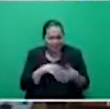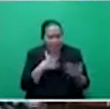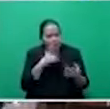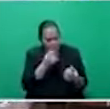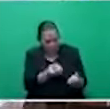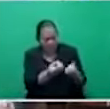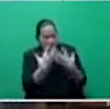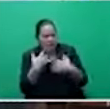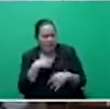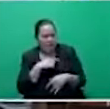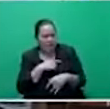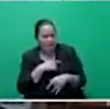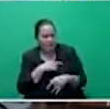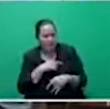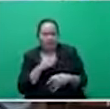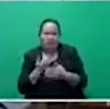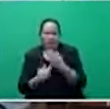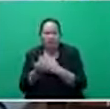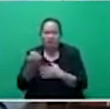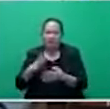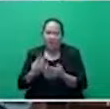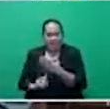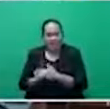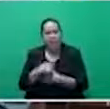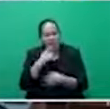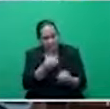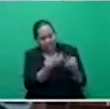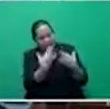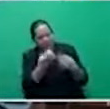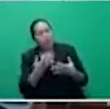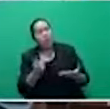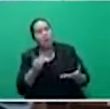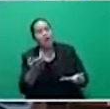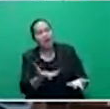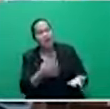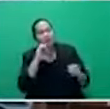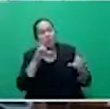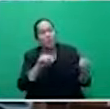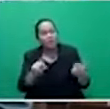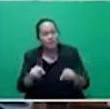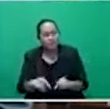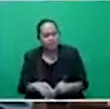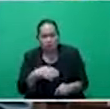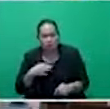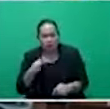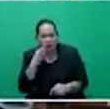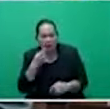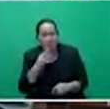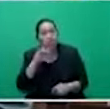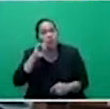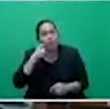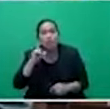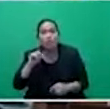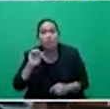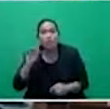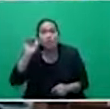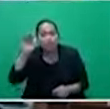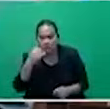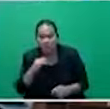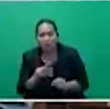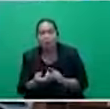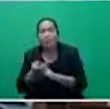the manifesto. So you can't say, we would have told you. It's gone. What would you have done? We're not asking you to tell us what you're going to do. We're not asking you to tell you